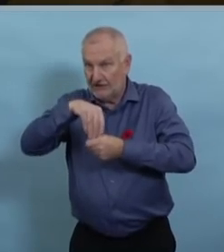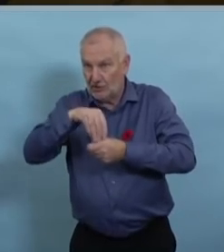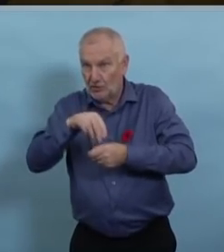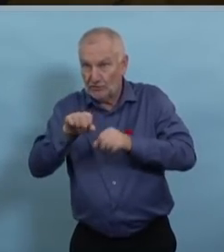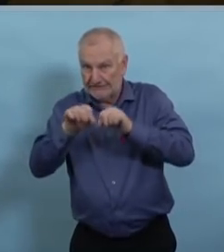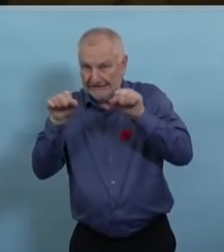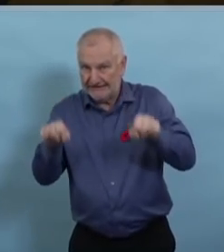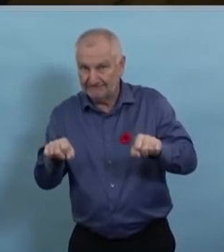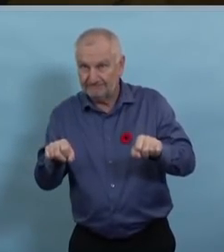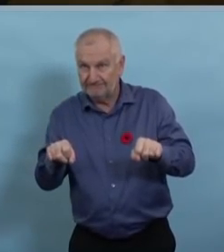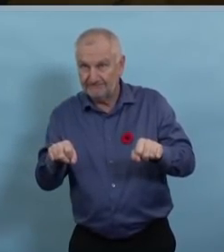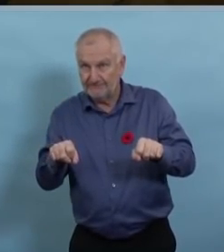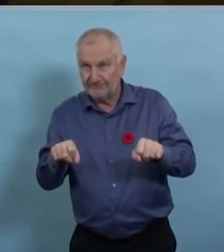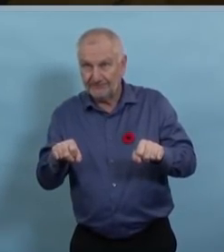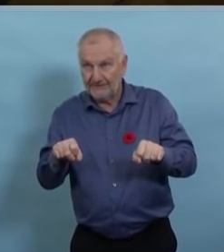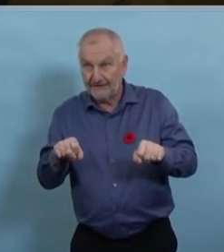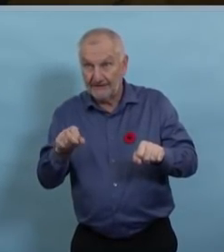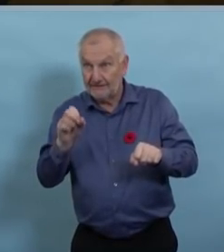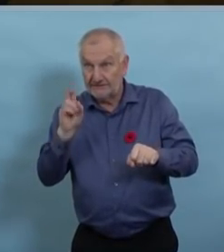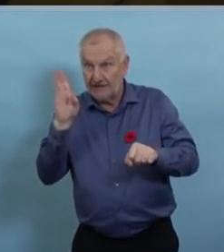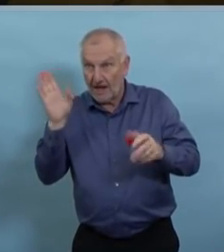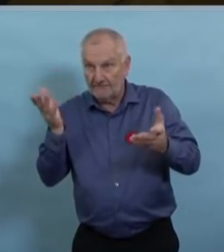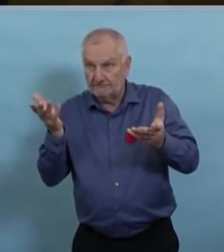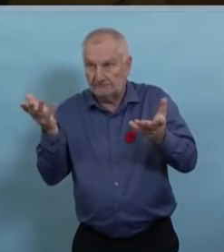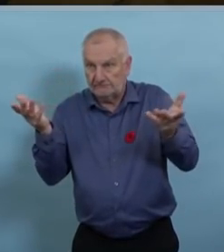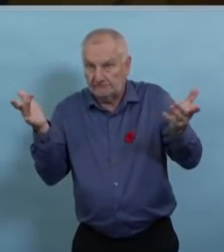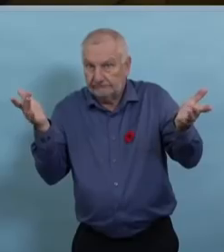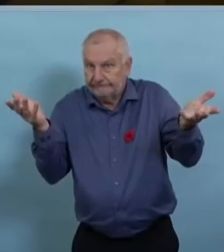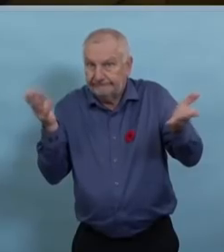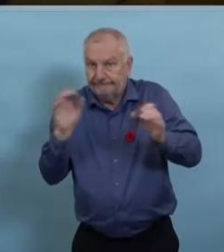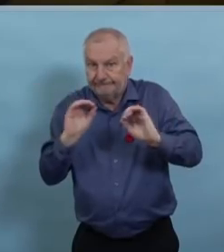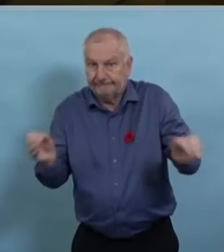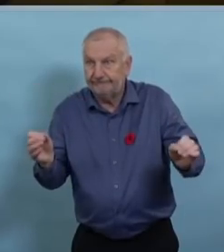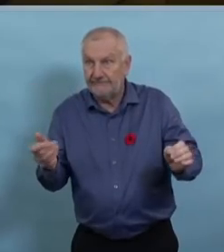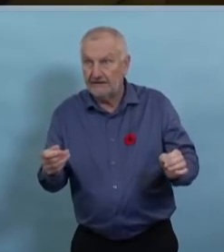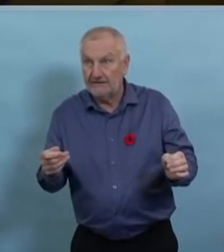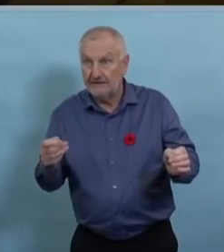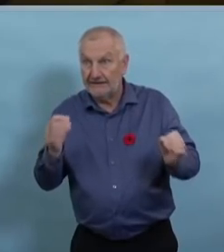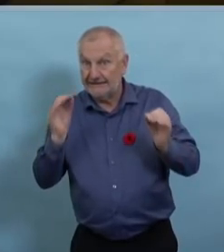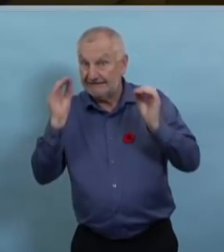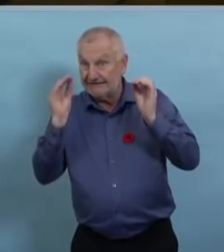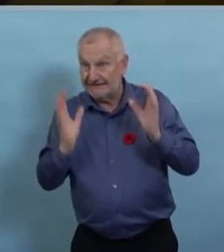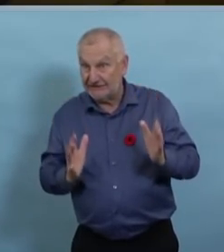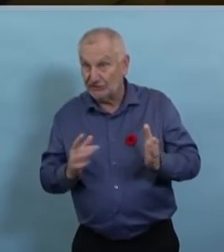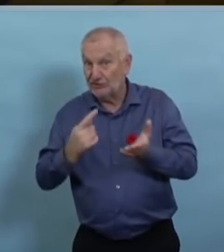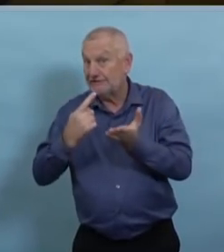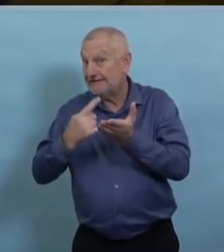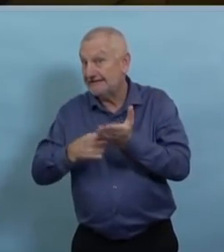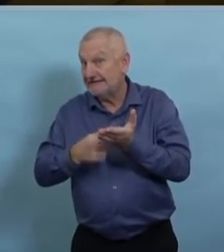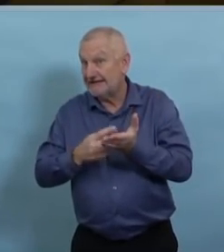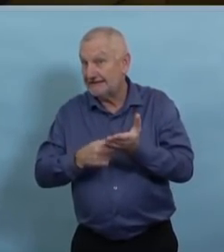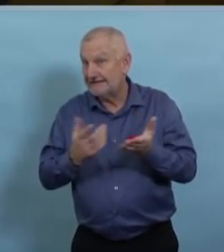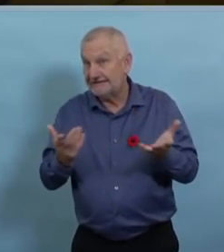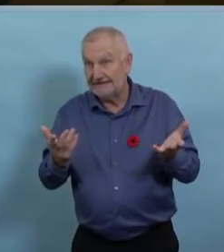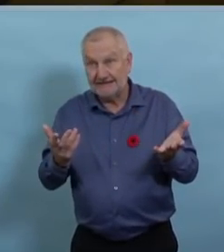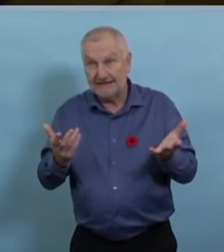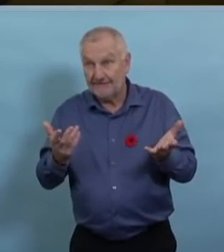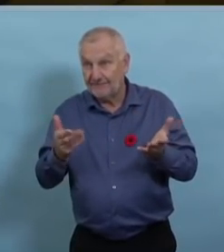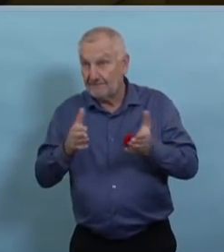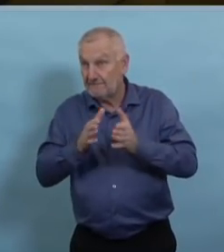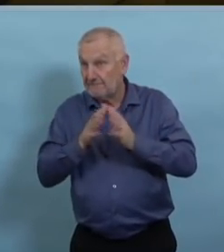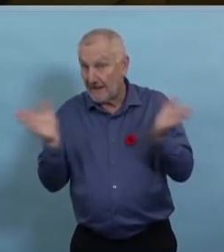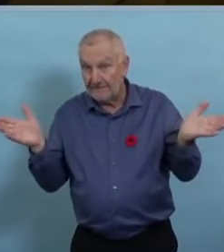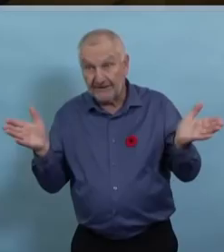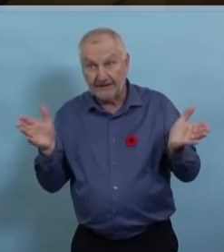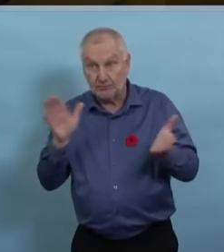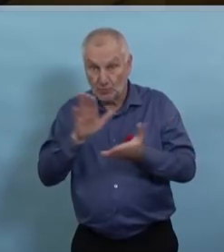What is being done about that? These teachers are talking about an imminent collapse to the public school system. When you hear